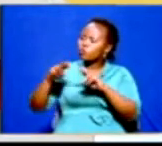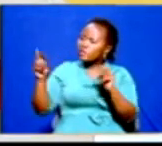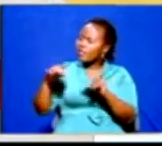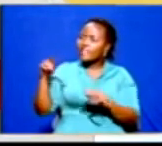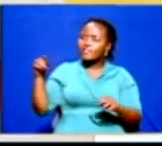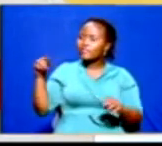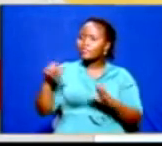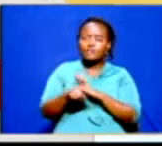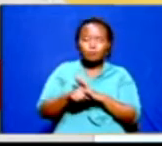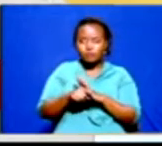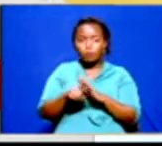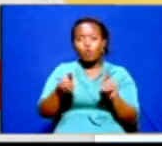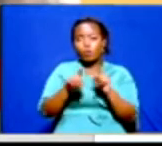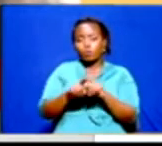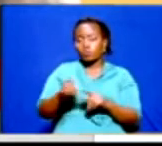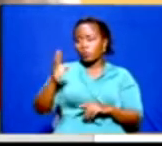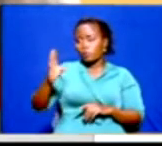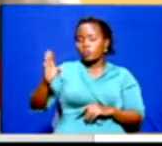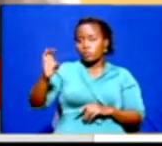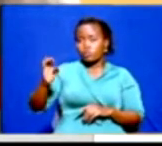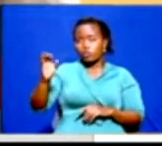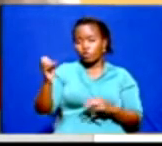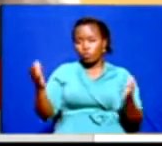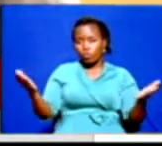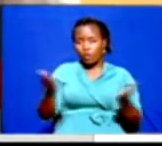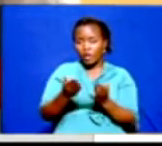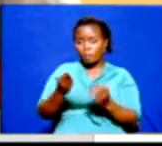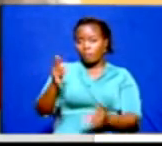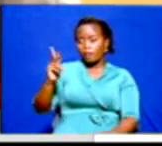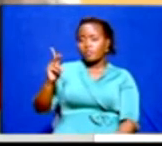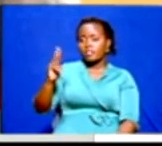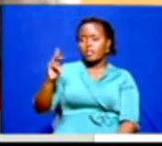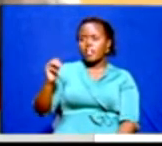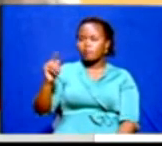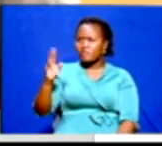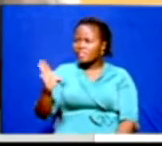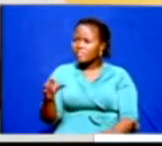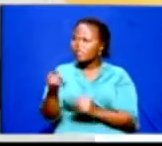Michael Kiptoo, the Chief Executive Officer, Kenya Medical Training College. You are talking about the status of medical training.